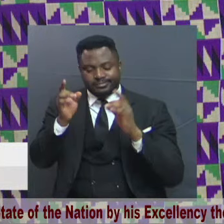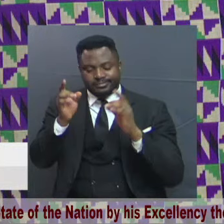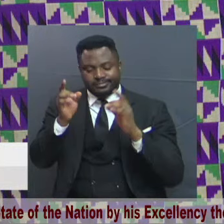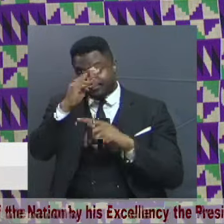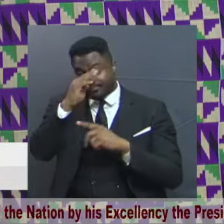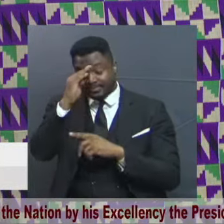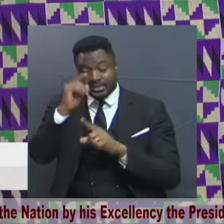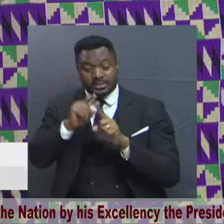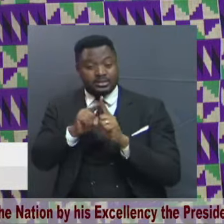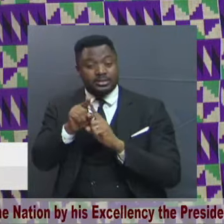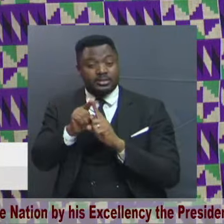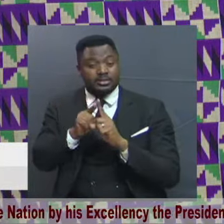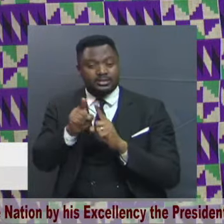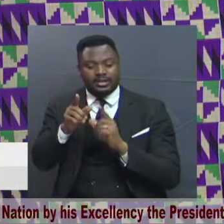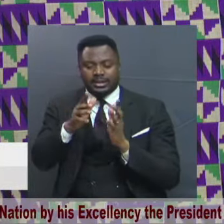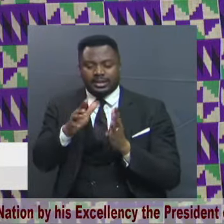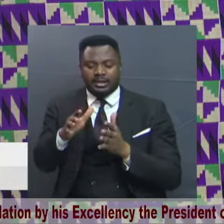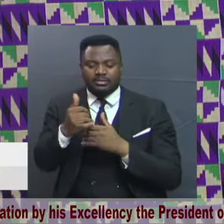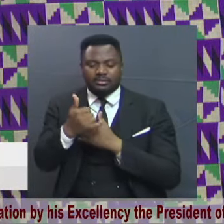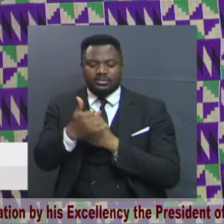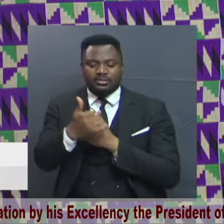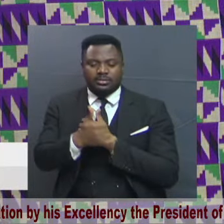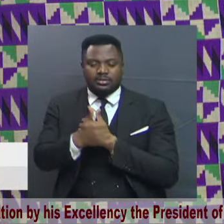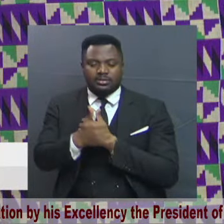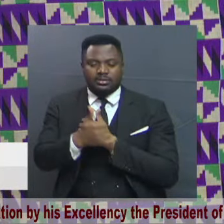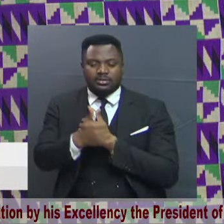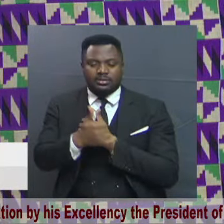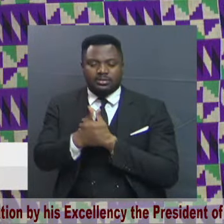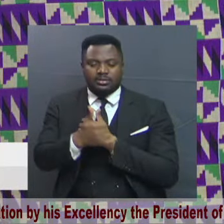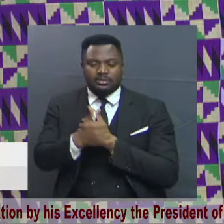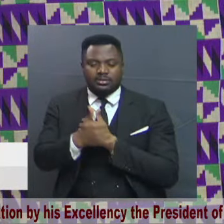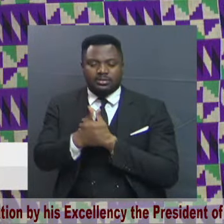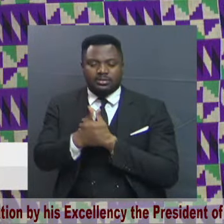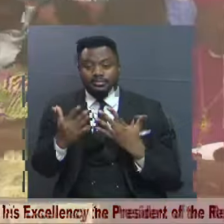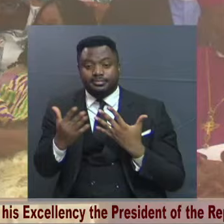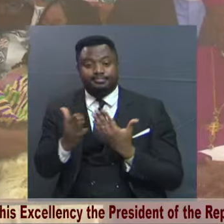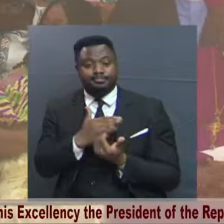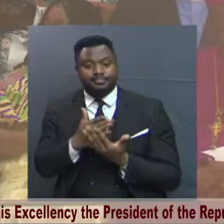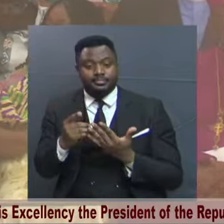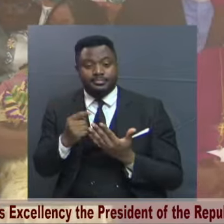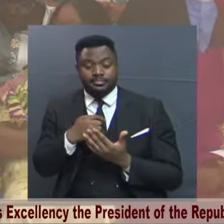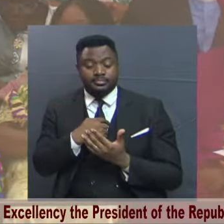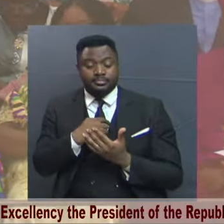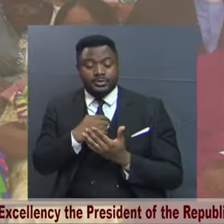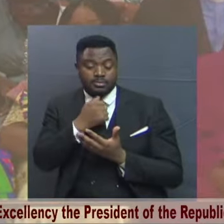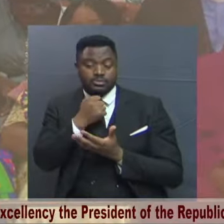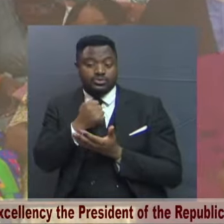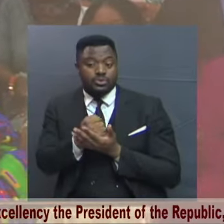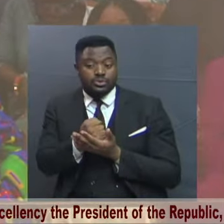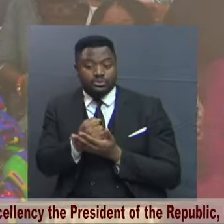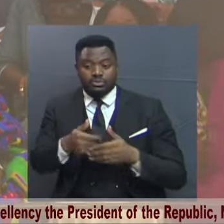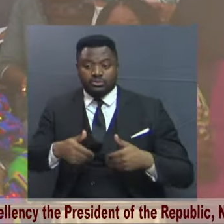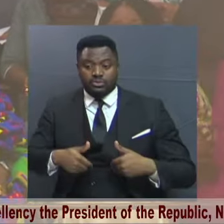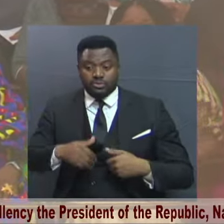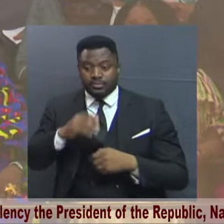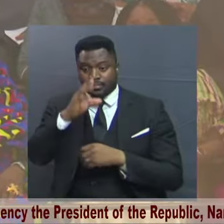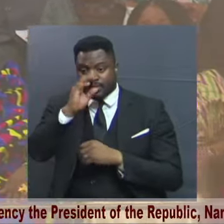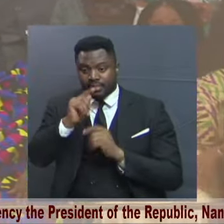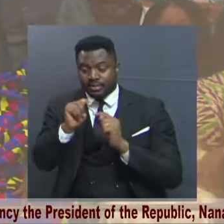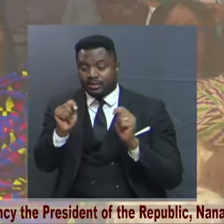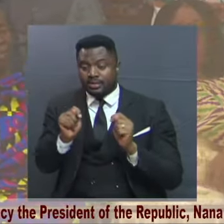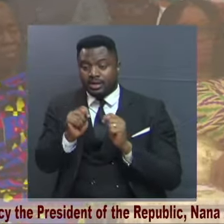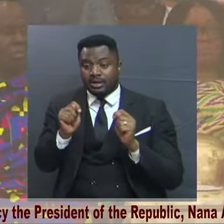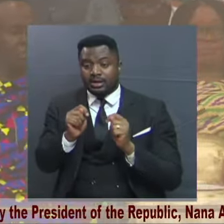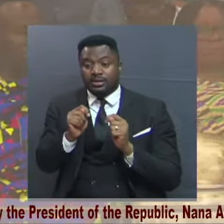stars and has left the nation saddened however I am quite certain that the young men in the technical